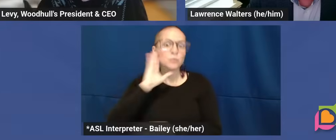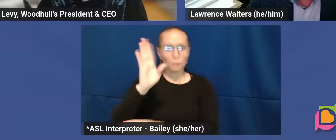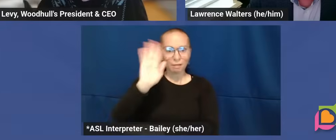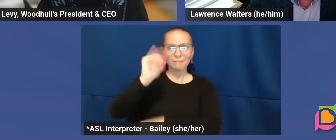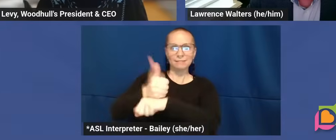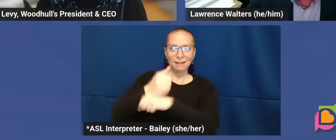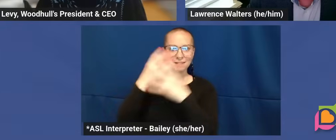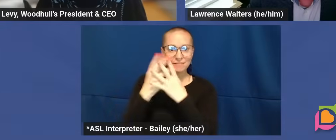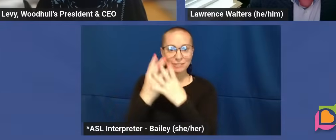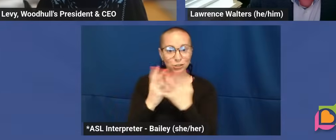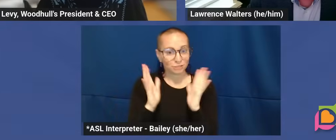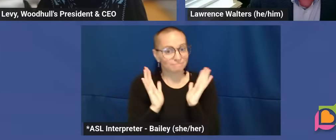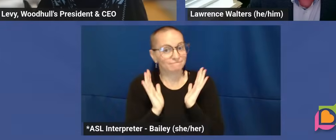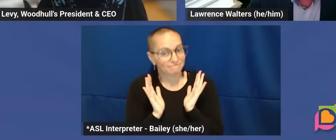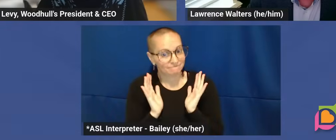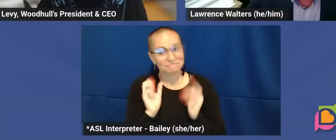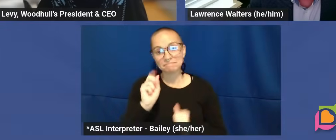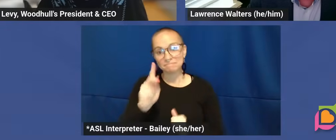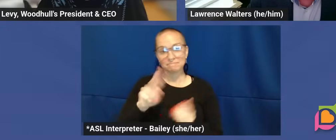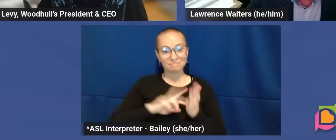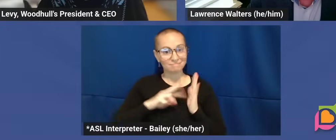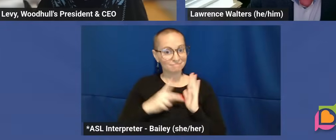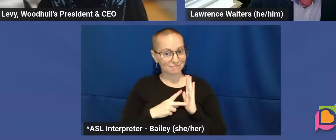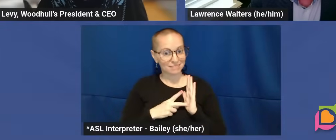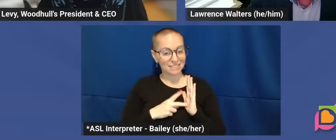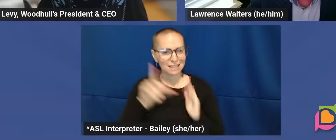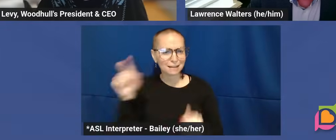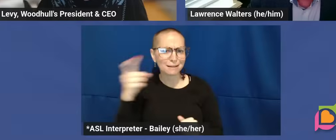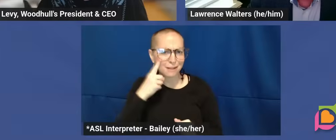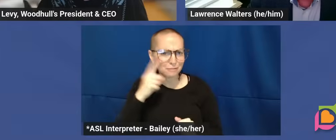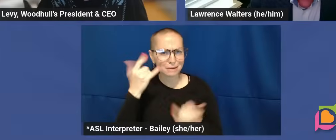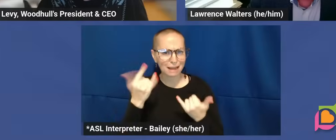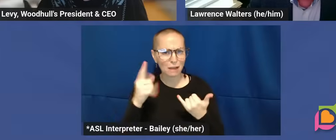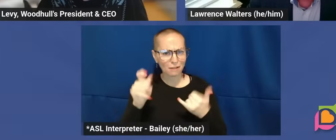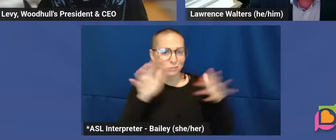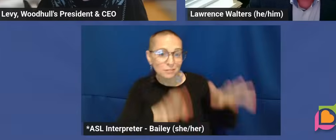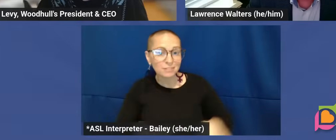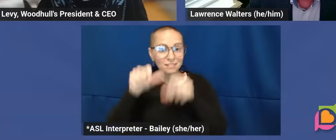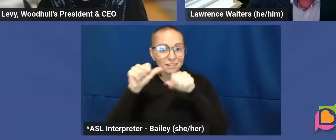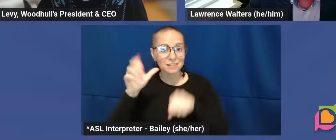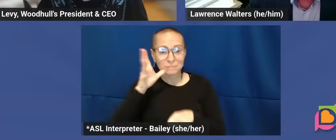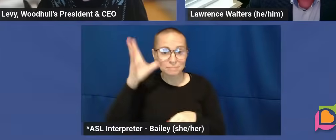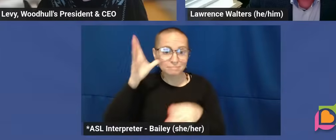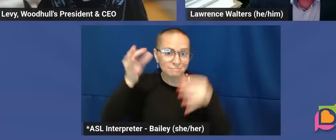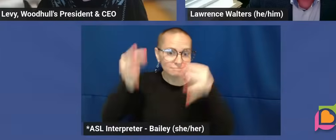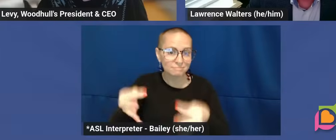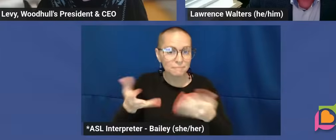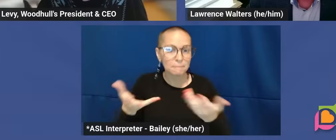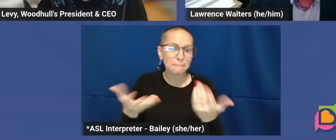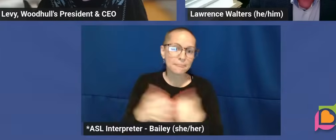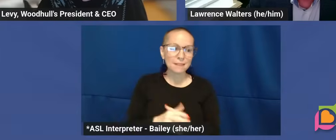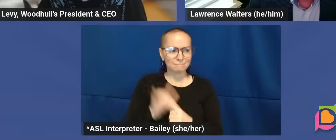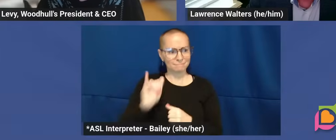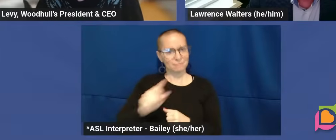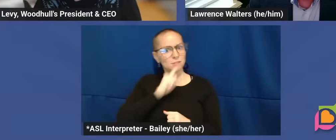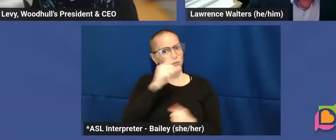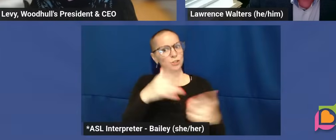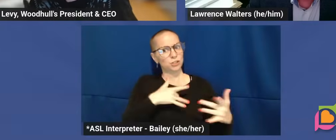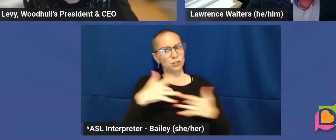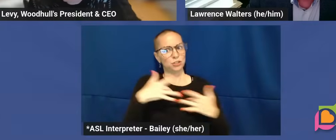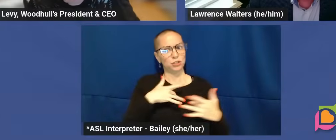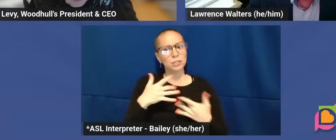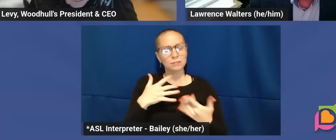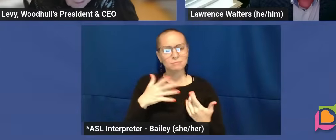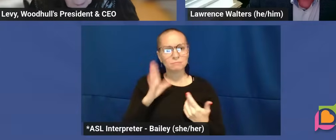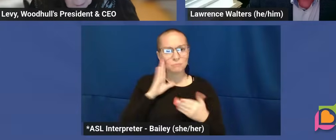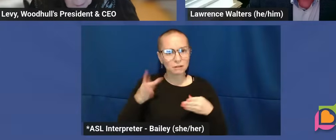Okay, does that then mean the government has to take over parenting? That's a real concern if you allow